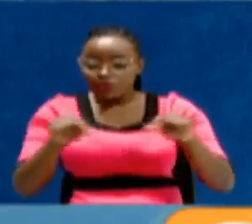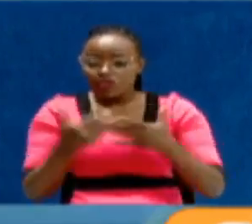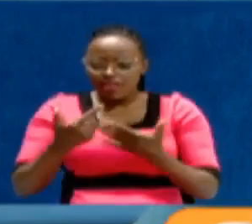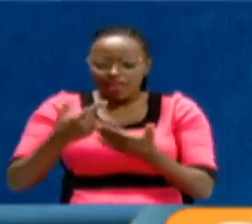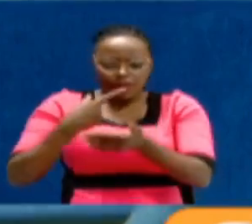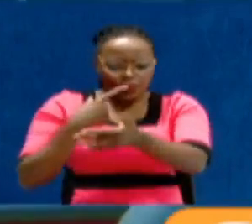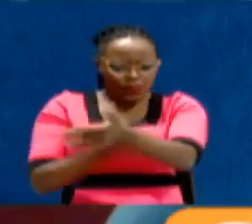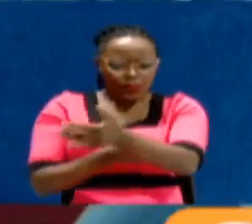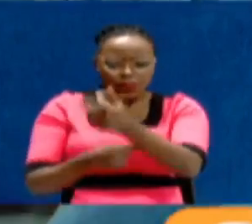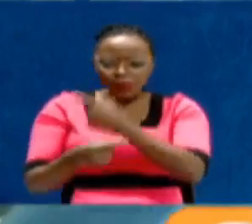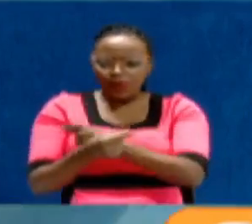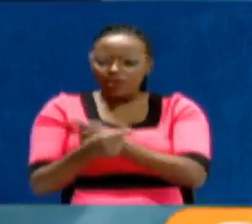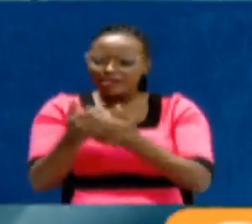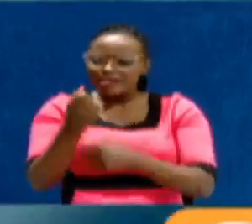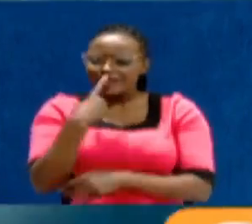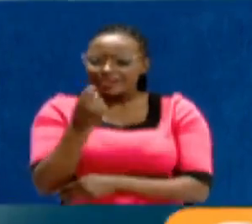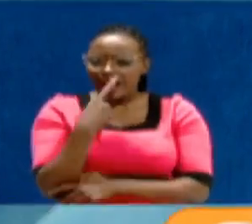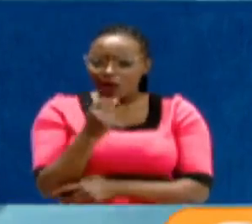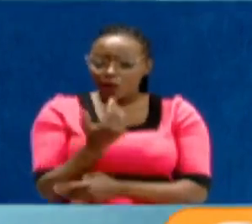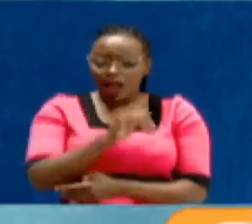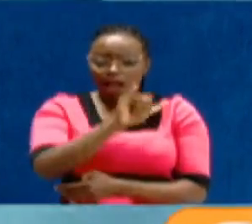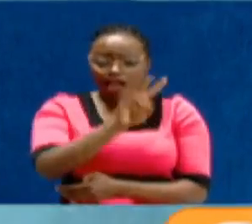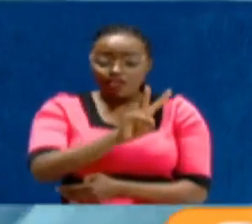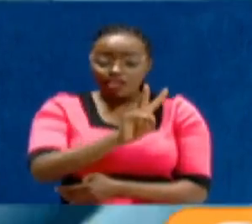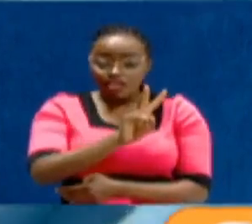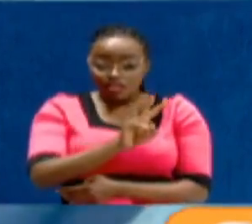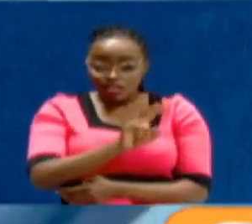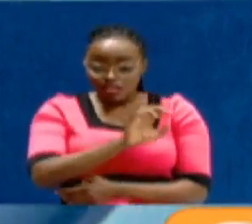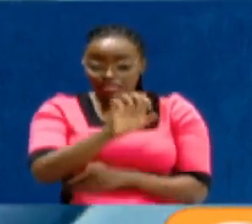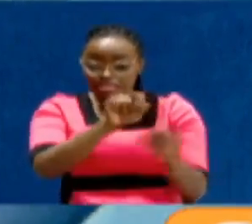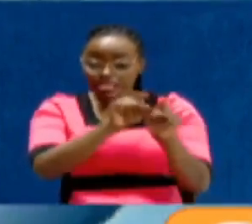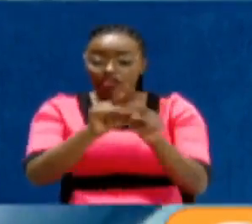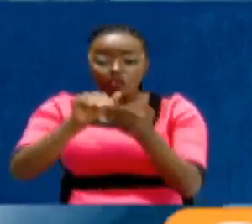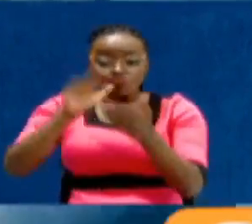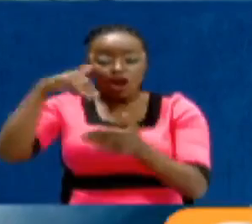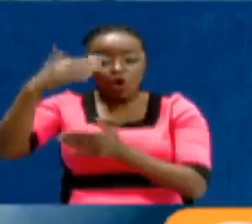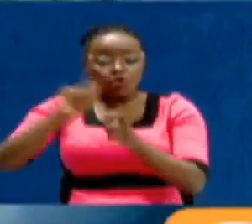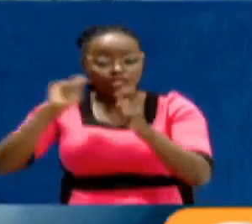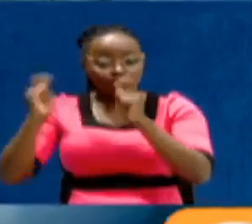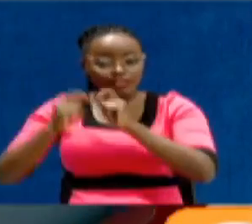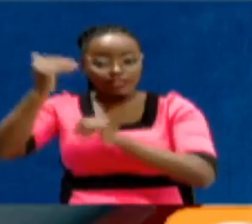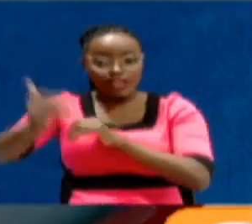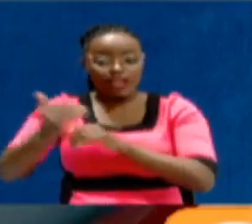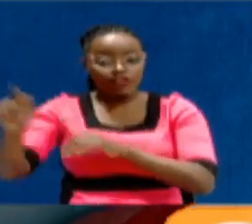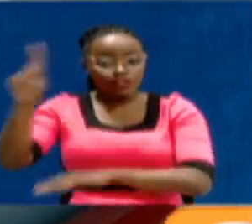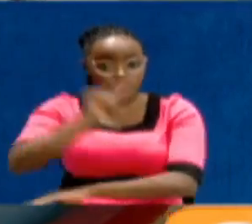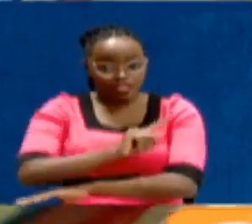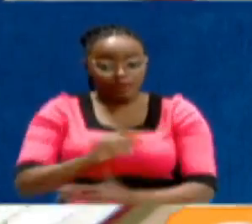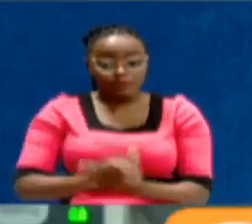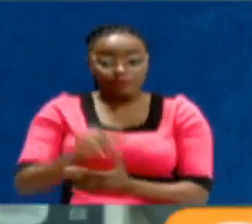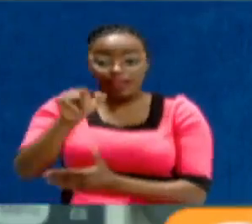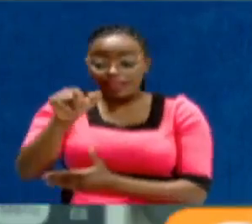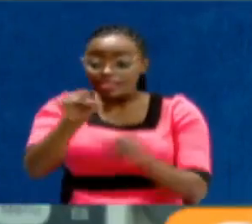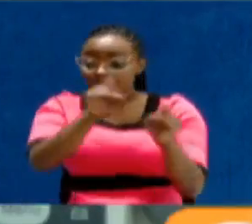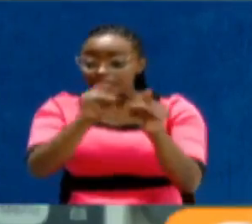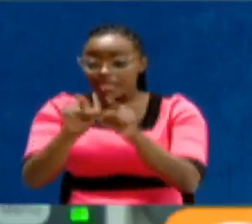catheters, injections, drugs, the IV cannula, most of which are changed on a daily basis. This does not